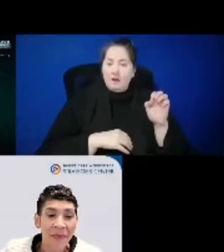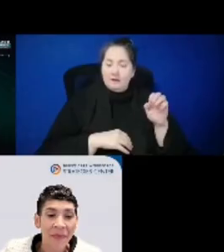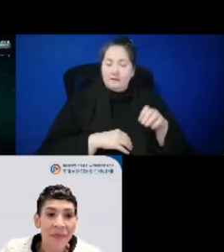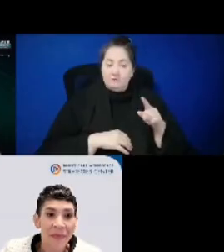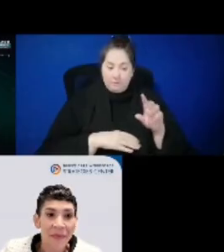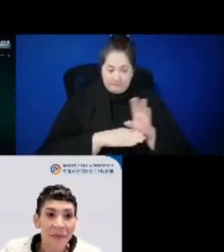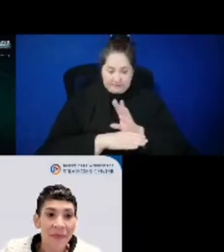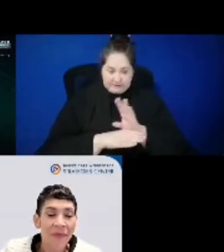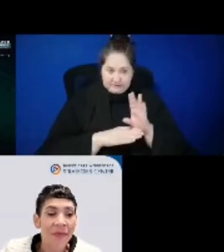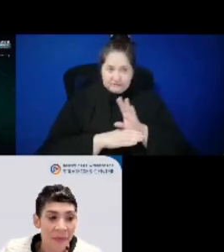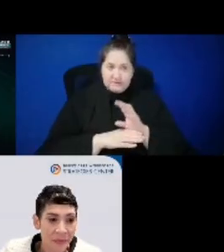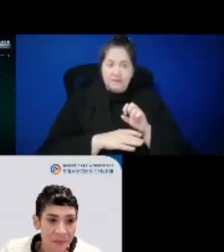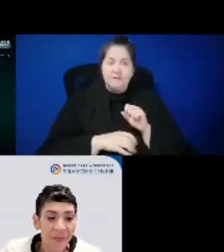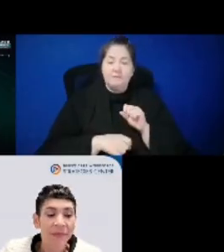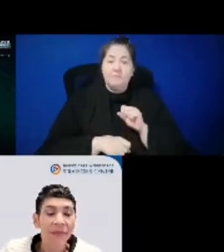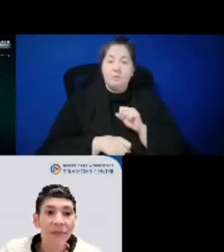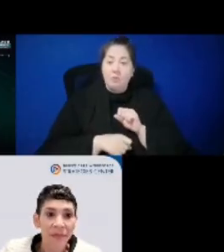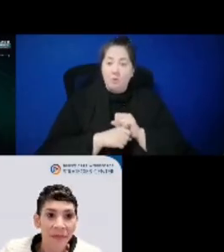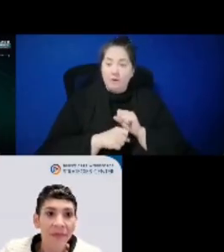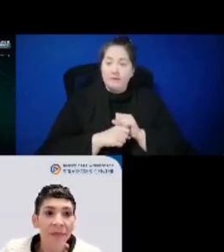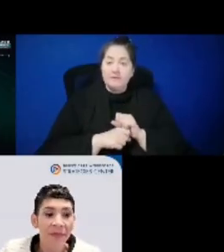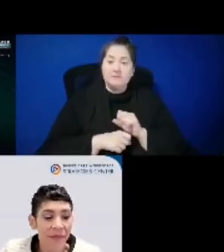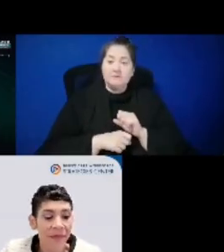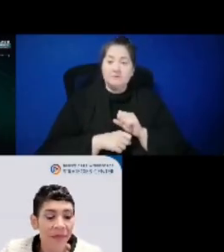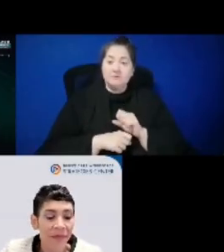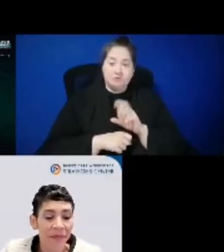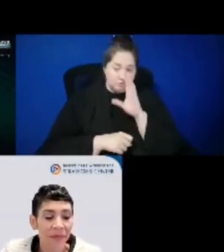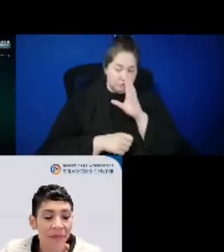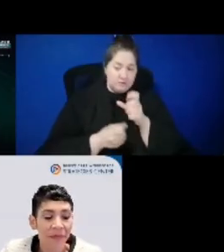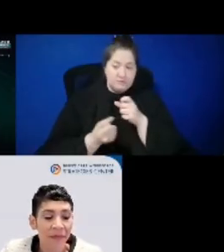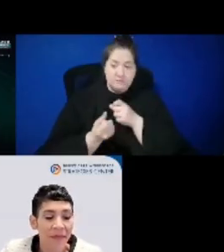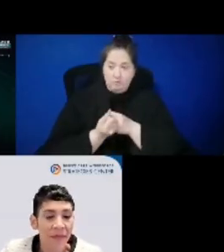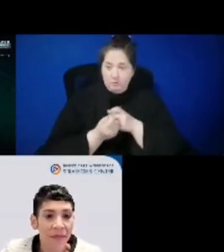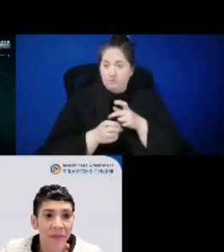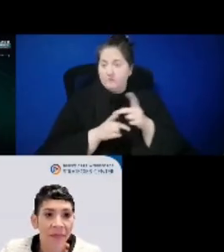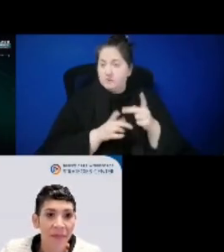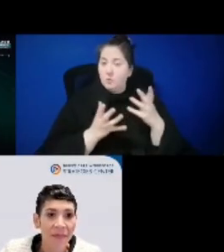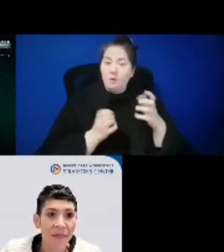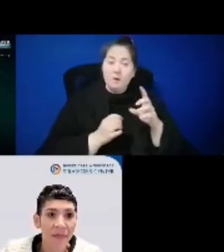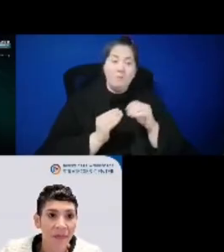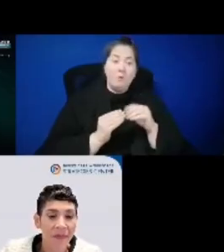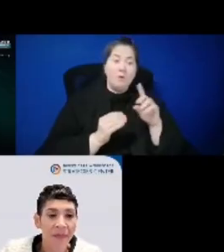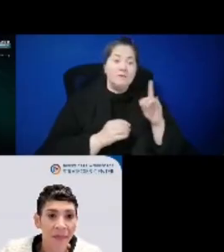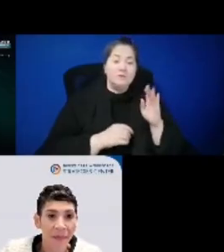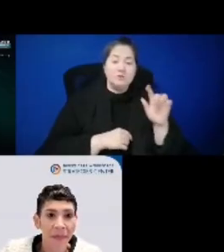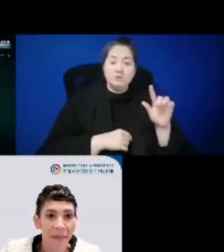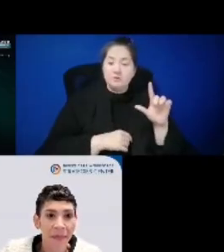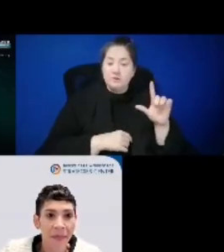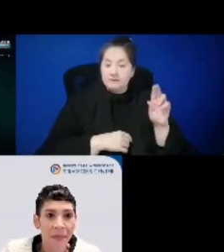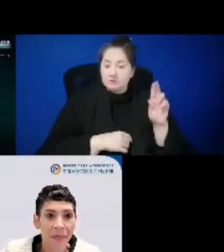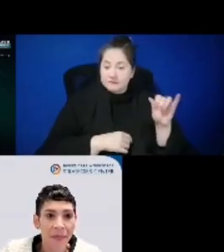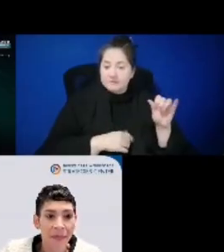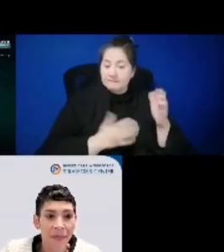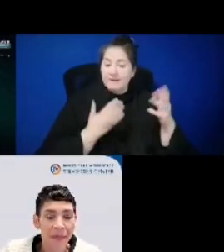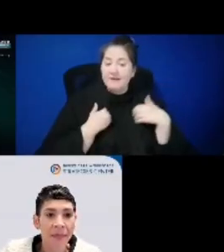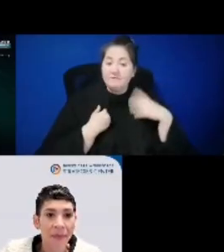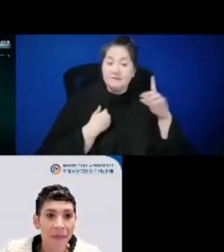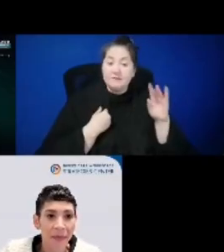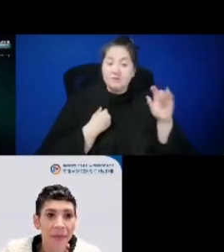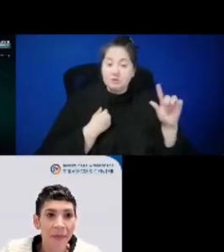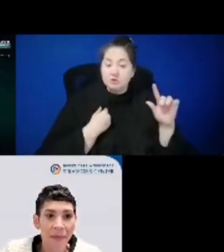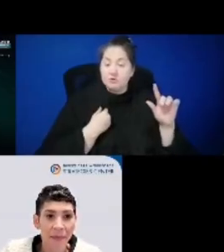a business that employs direct support professionals and you want to make sure that they have more digital literacy, see if your community has digital navigators, trained